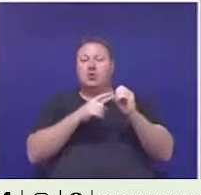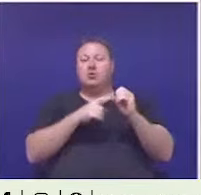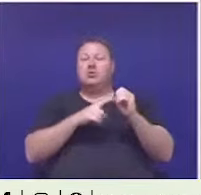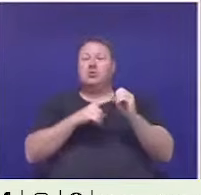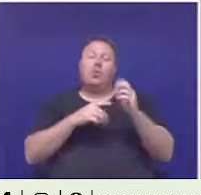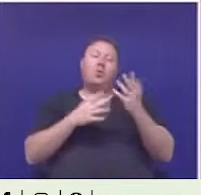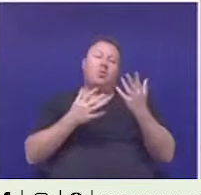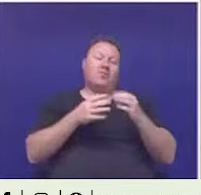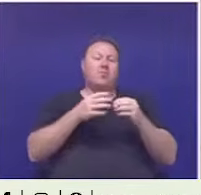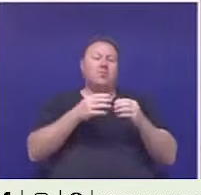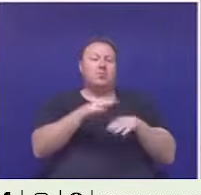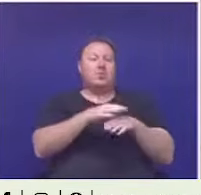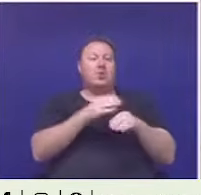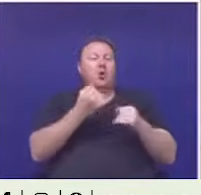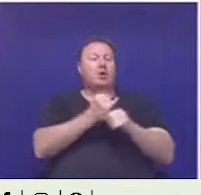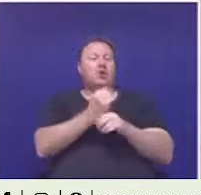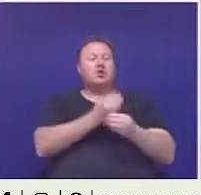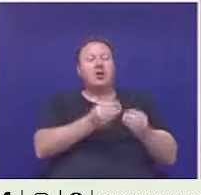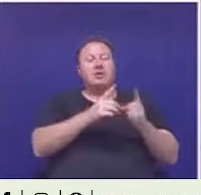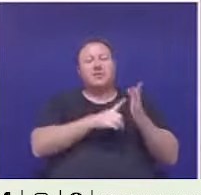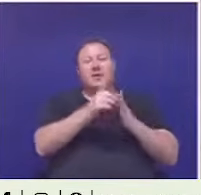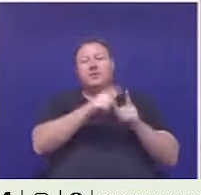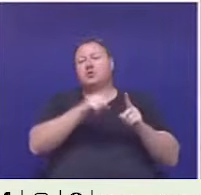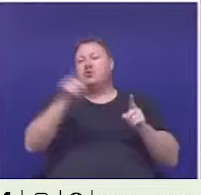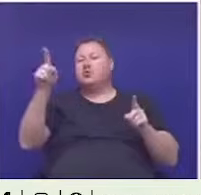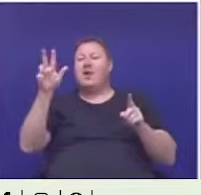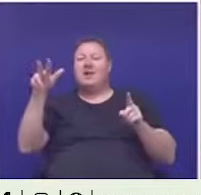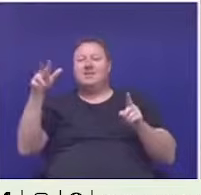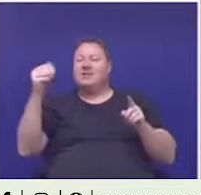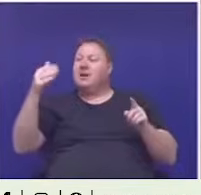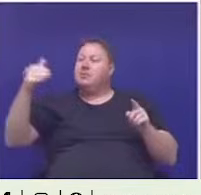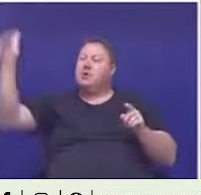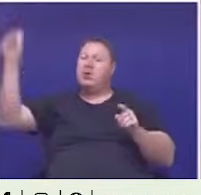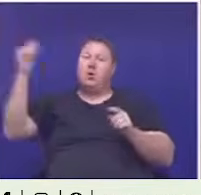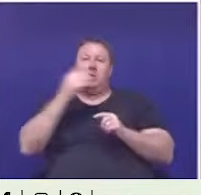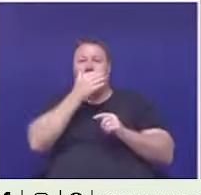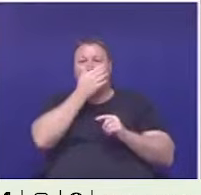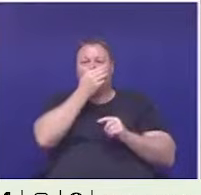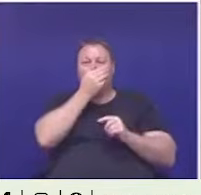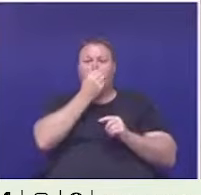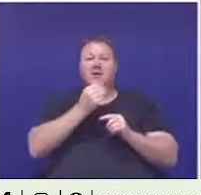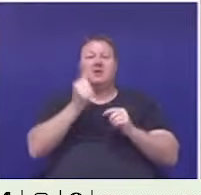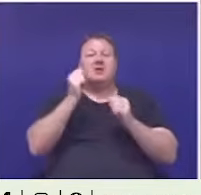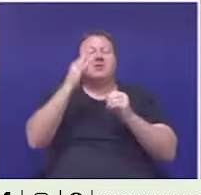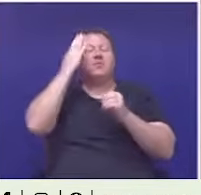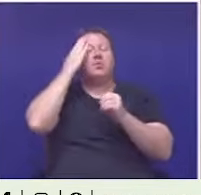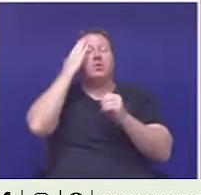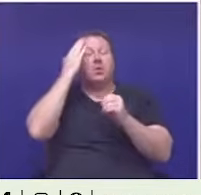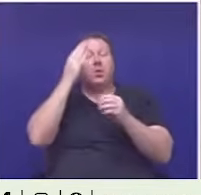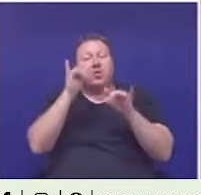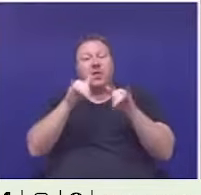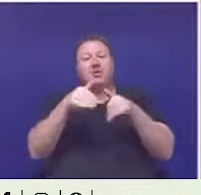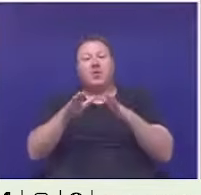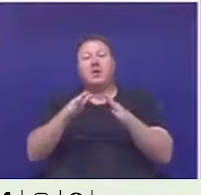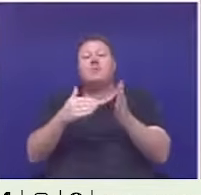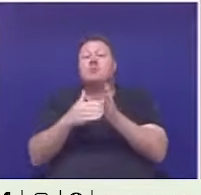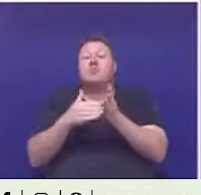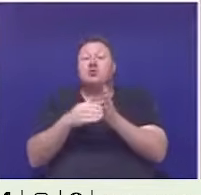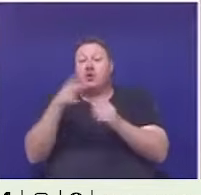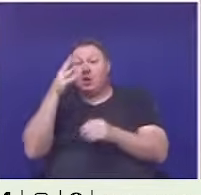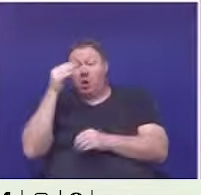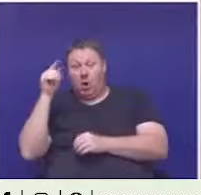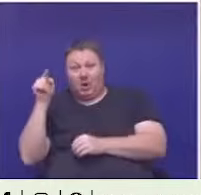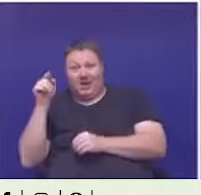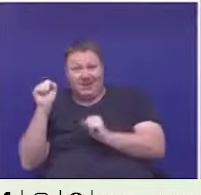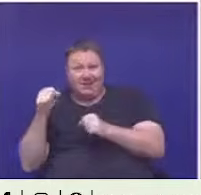and beyond. Because once we view and think of it like that, then we understand that we have much of a responsibility to the matric learner than we do to